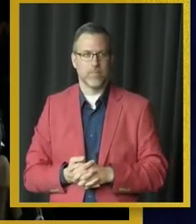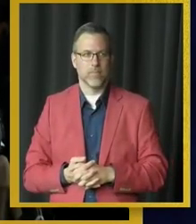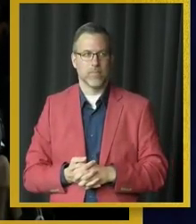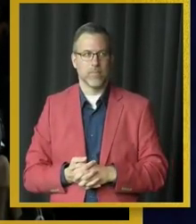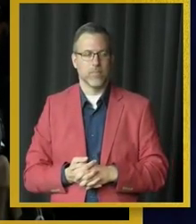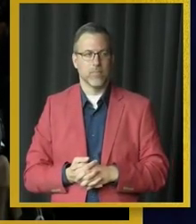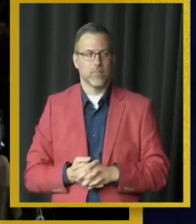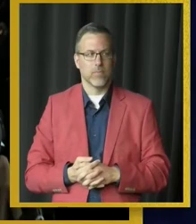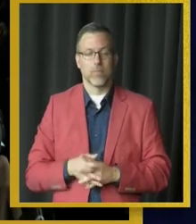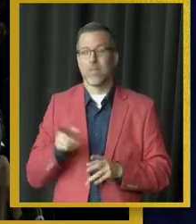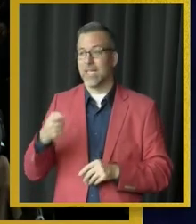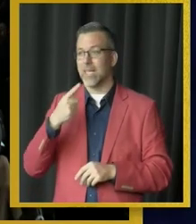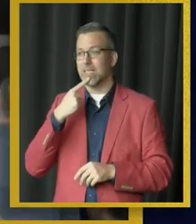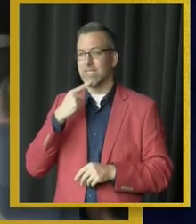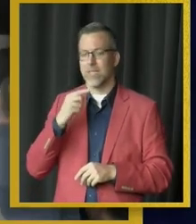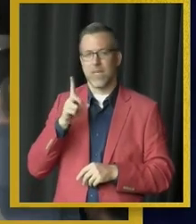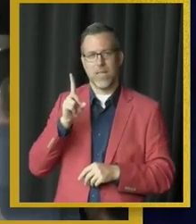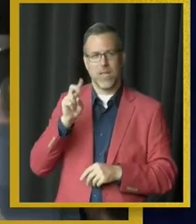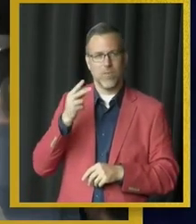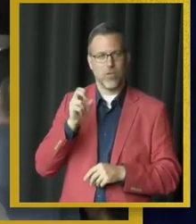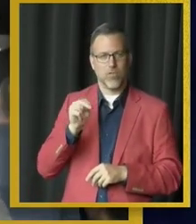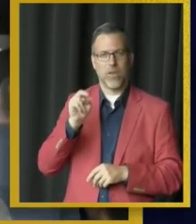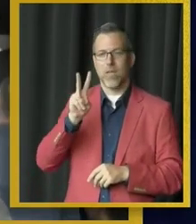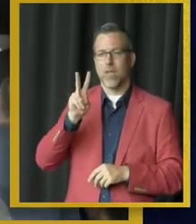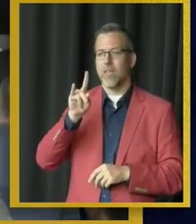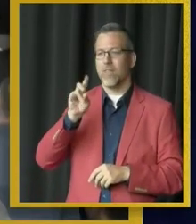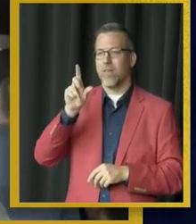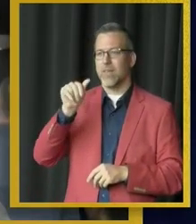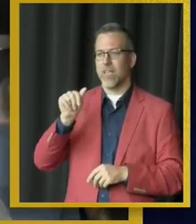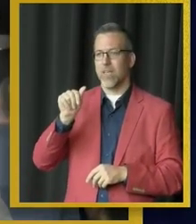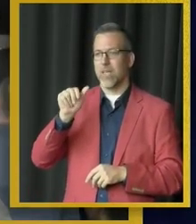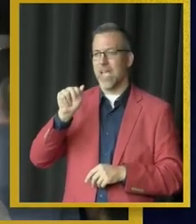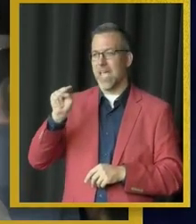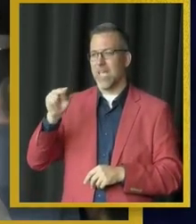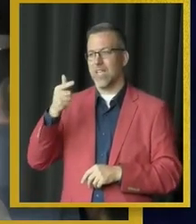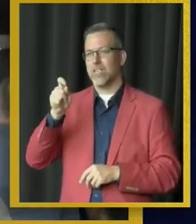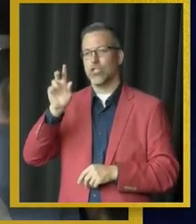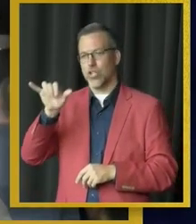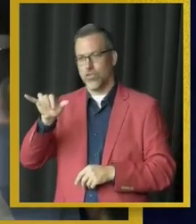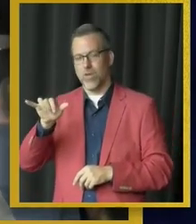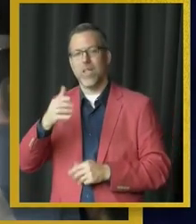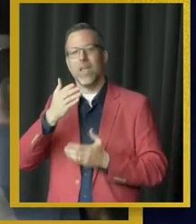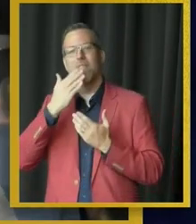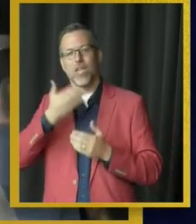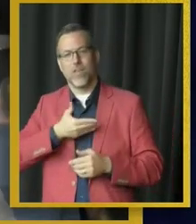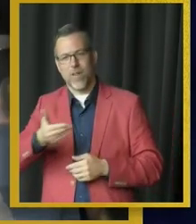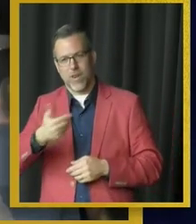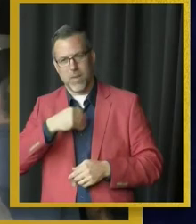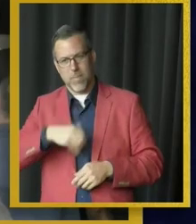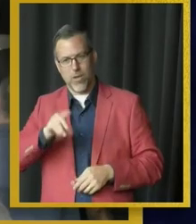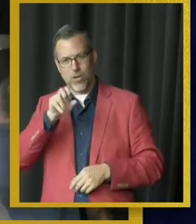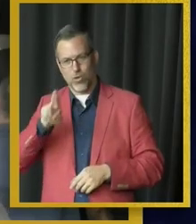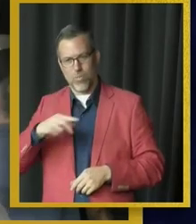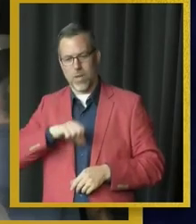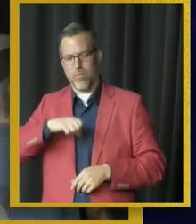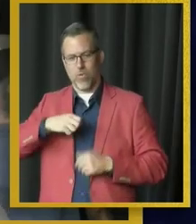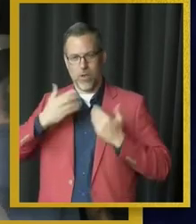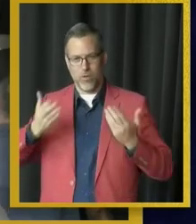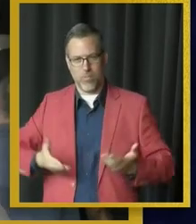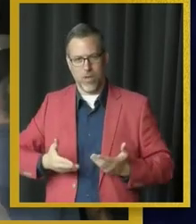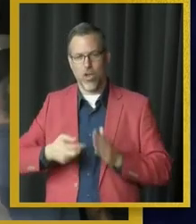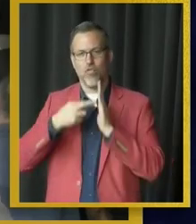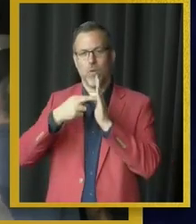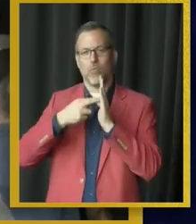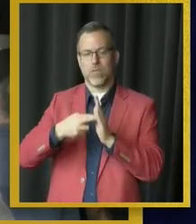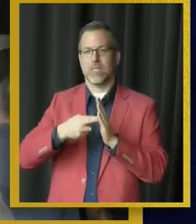As Phil said, I am drag entertainer and artist Vidalia and Gentry. I won't be here long. Thank you for having me today, Mayor Cooper. I'm so proud to be here